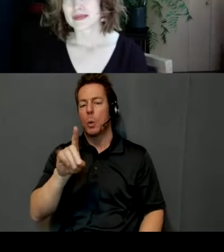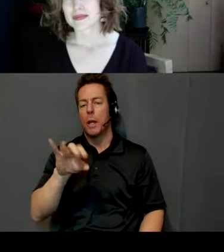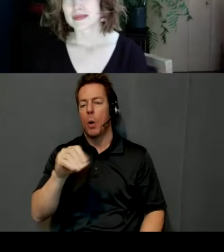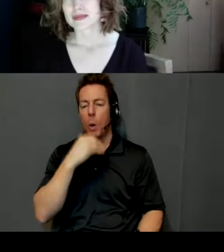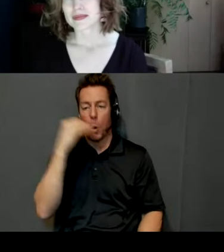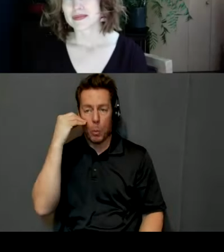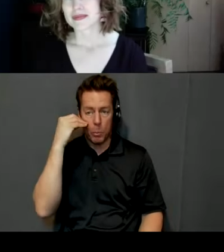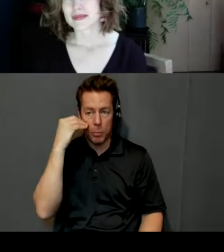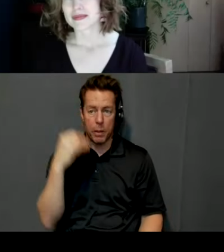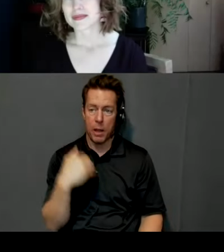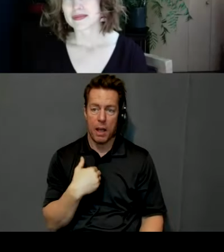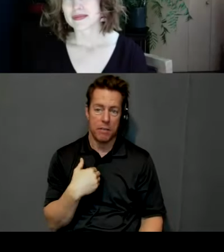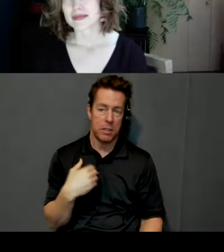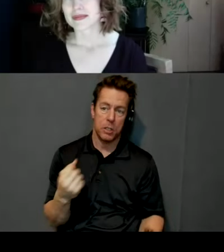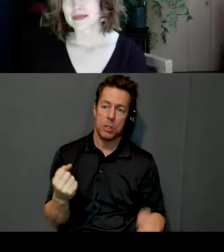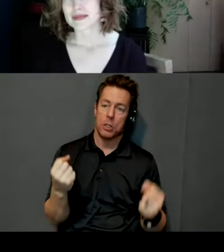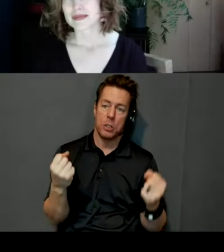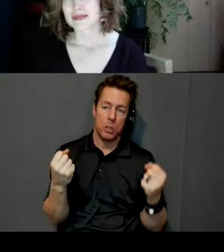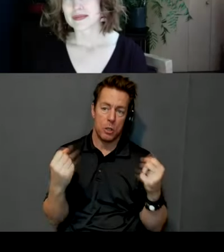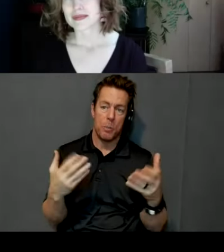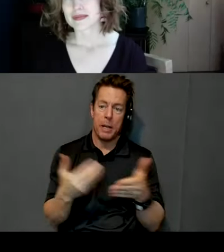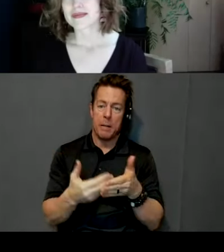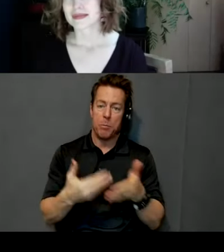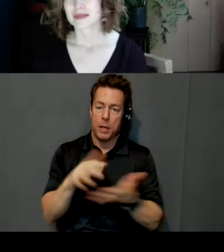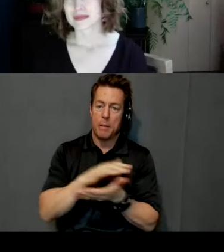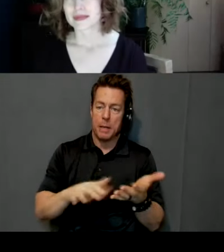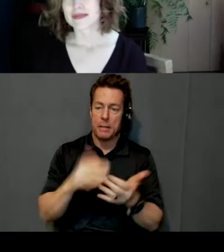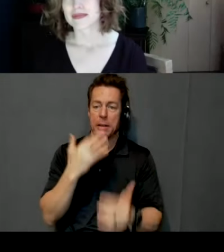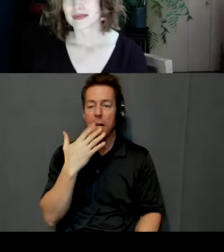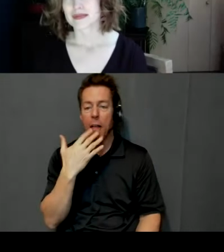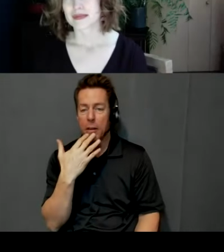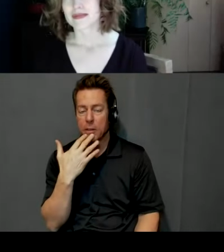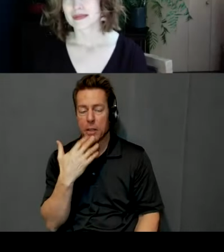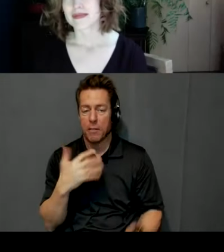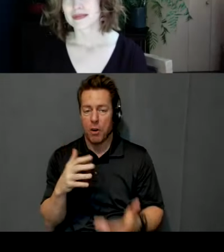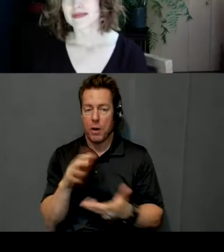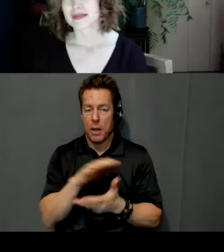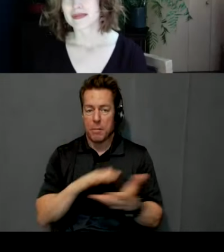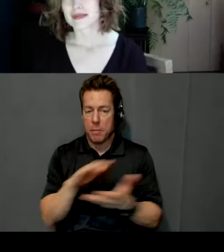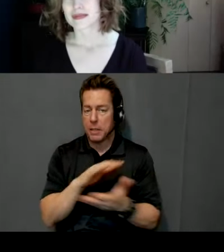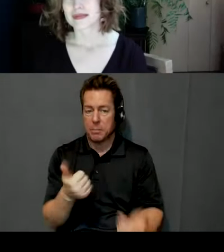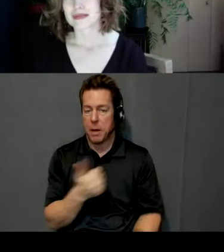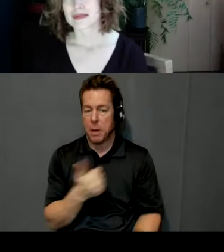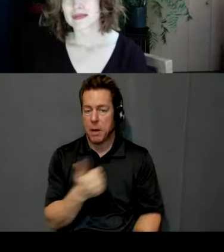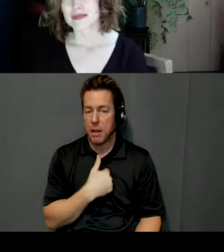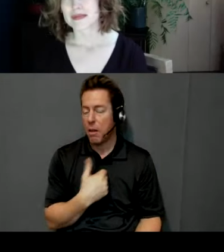have like so many pre-mixed colors that I've mixed myself, and